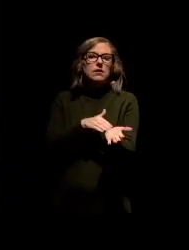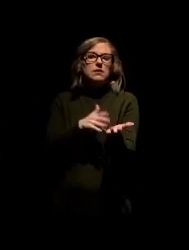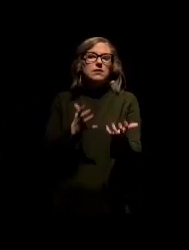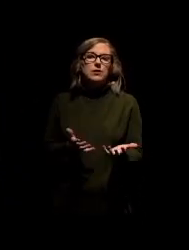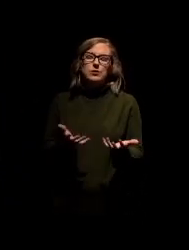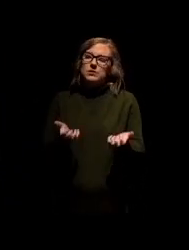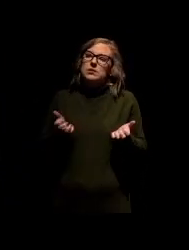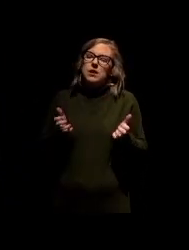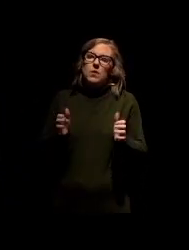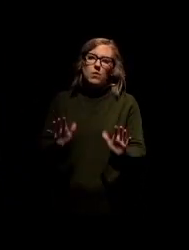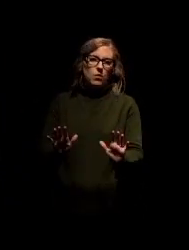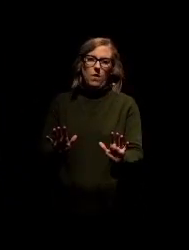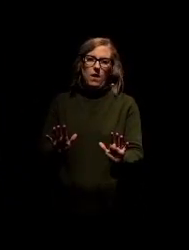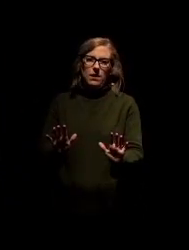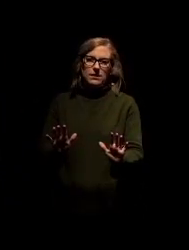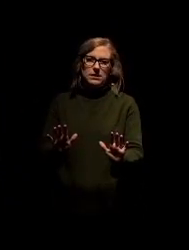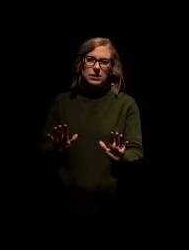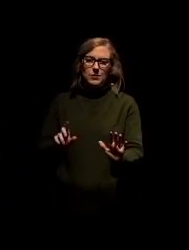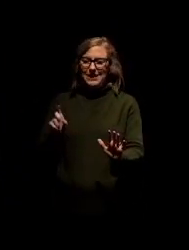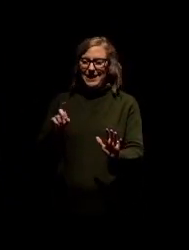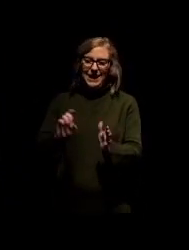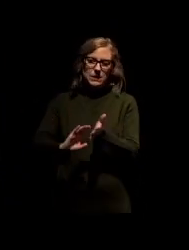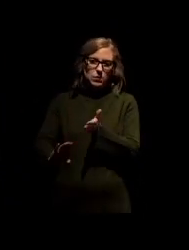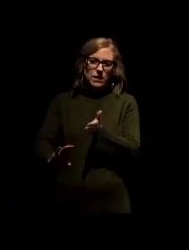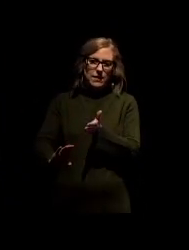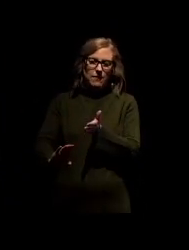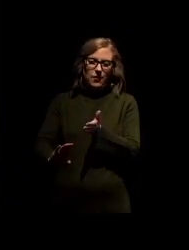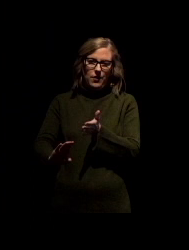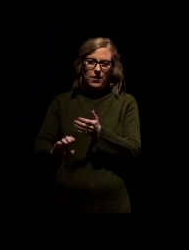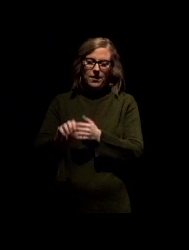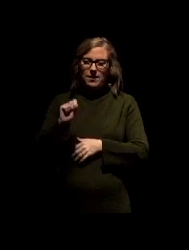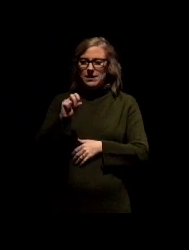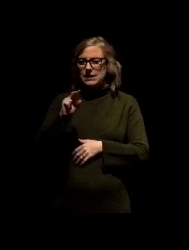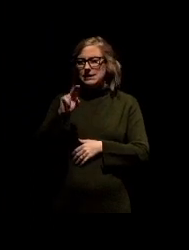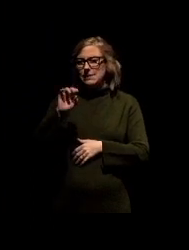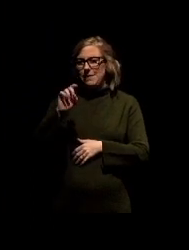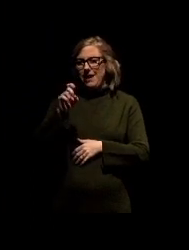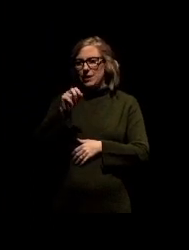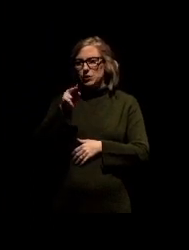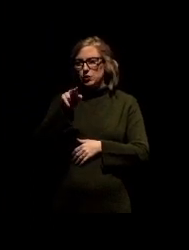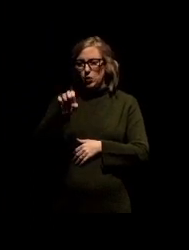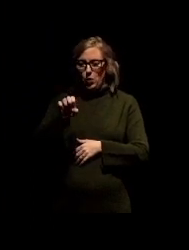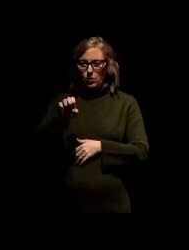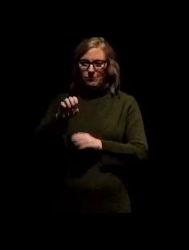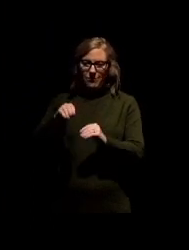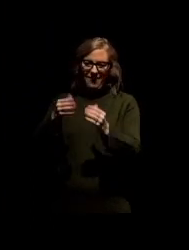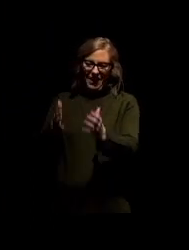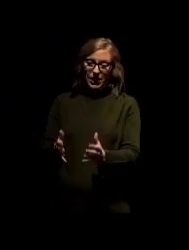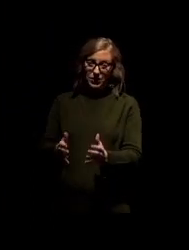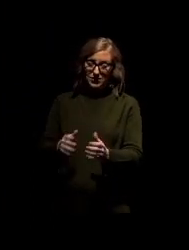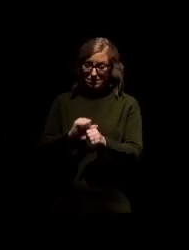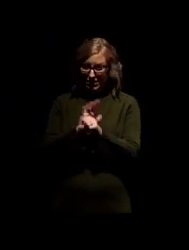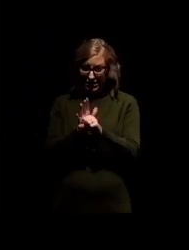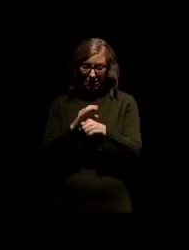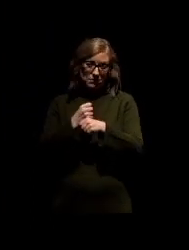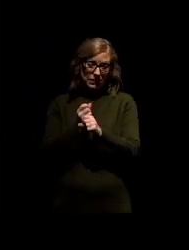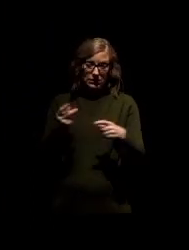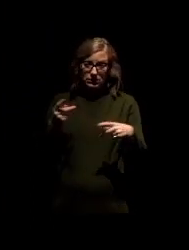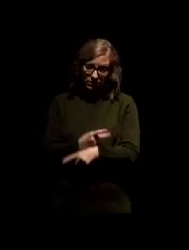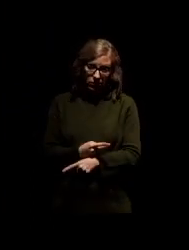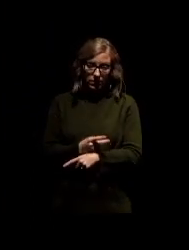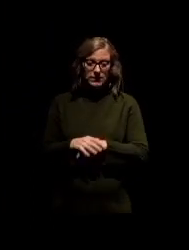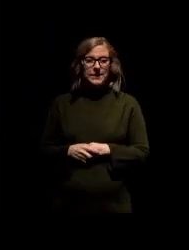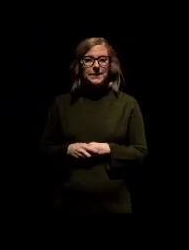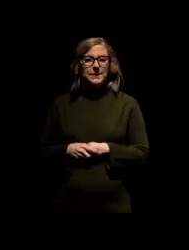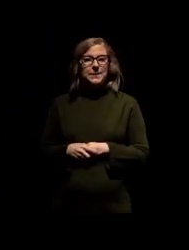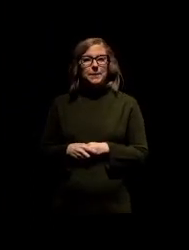be X-wavered Suboxone prescribers. The pandemic only amplified that challenge and that problem. And